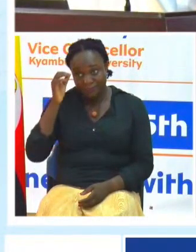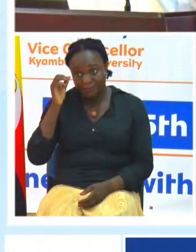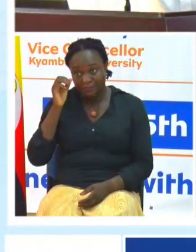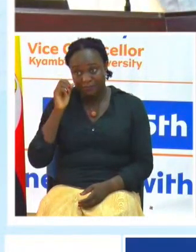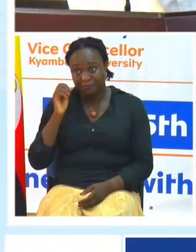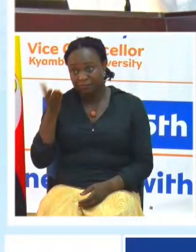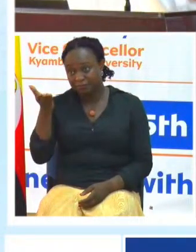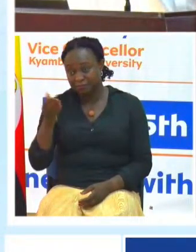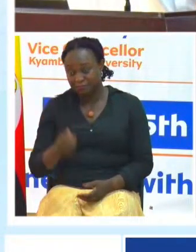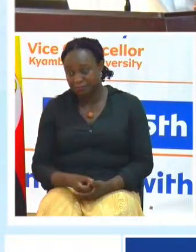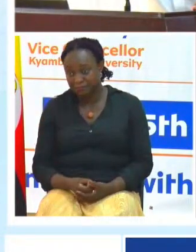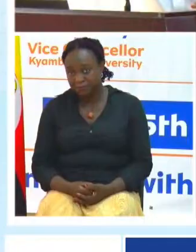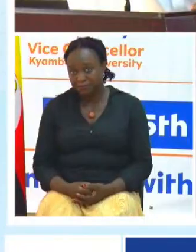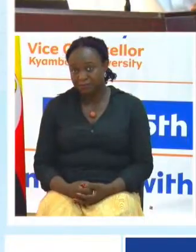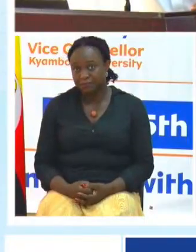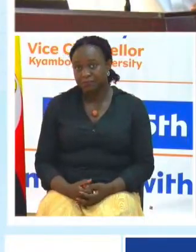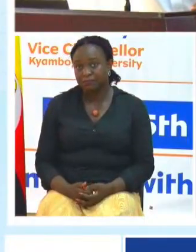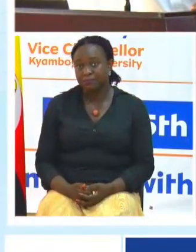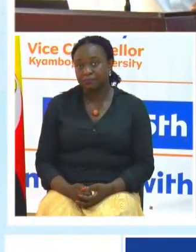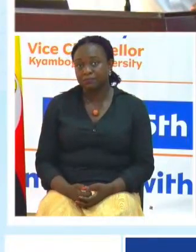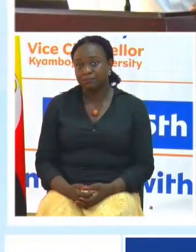Okay. Yes?